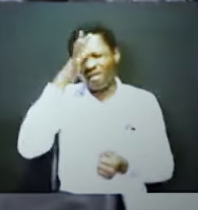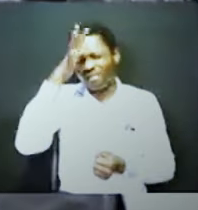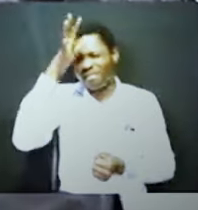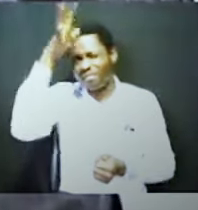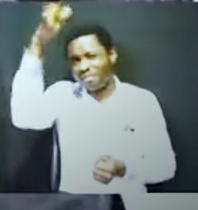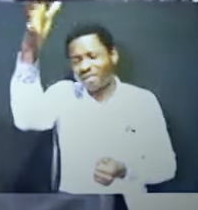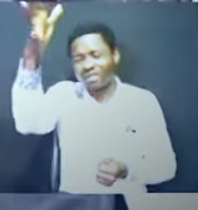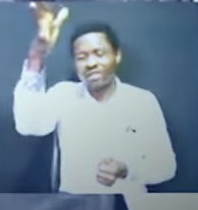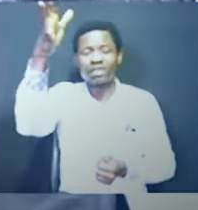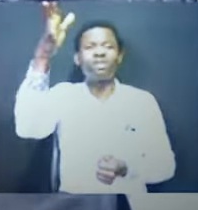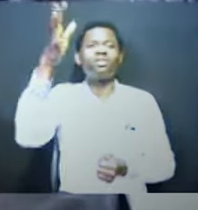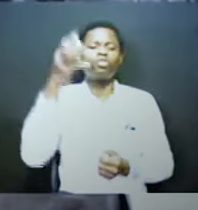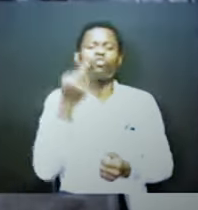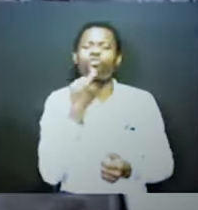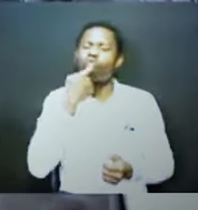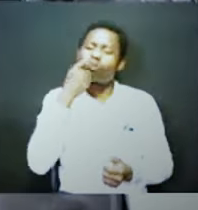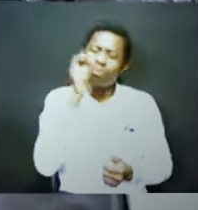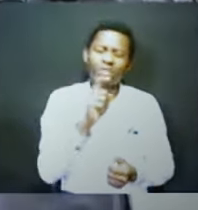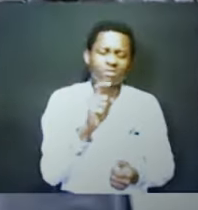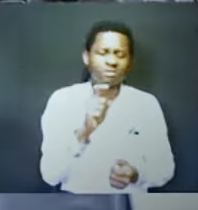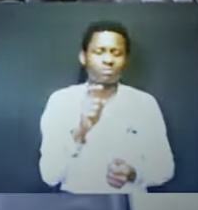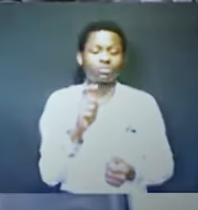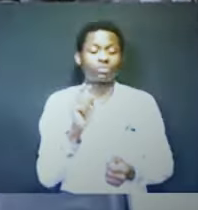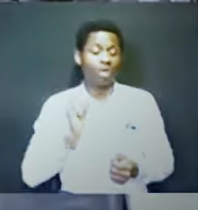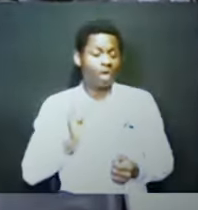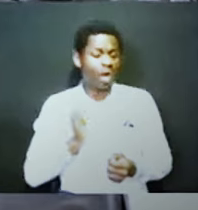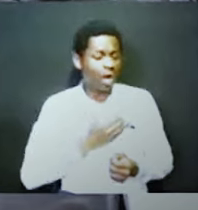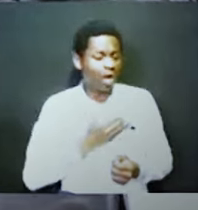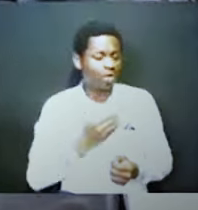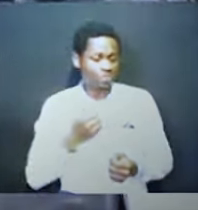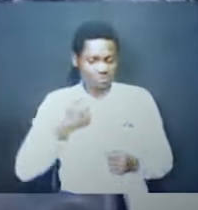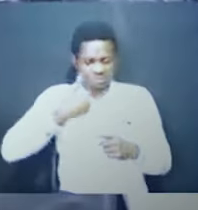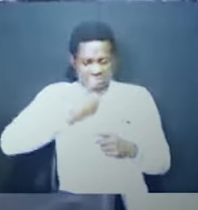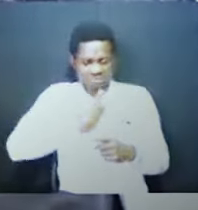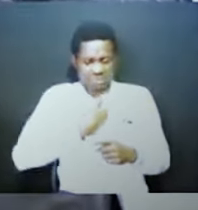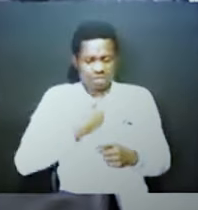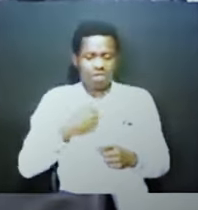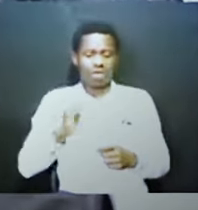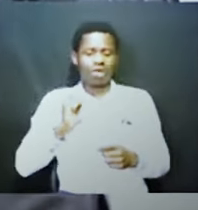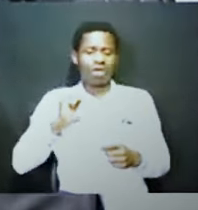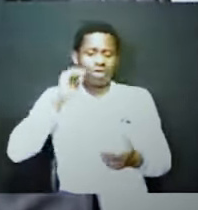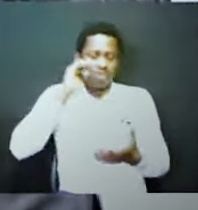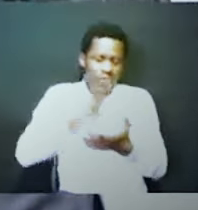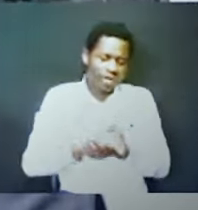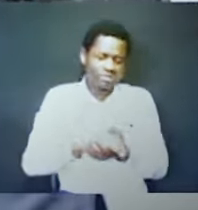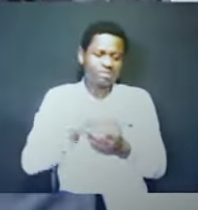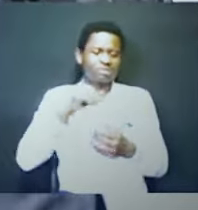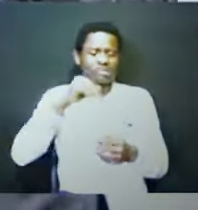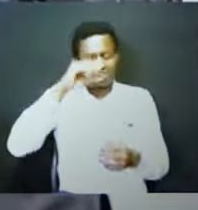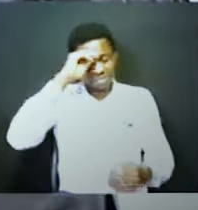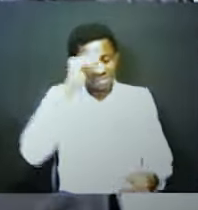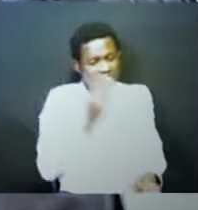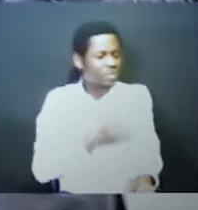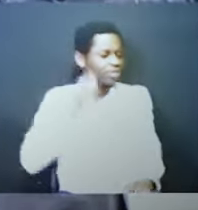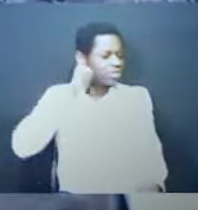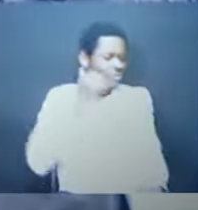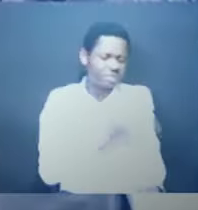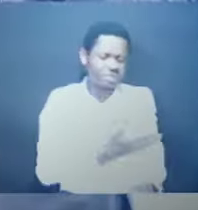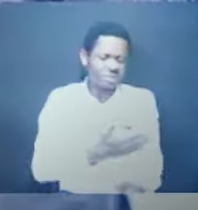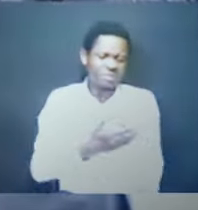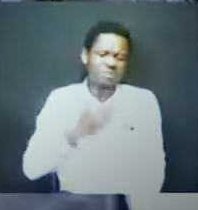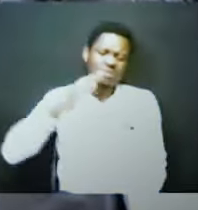us. Neither we, nor our wives, nor our sons and daughters have